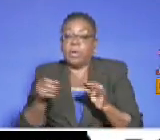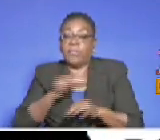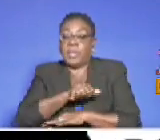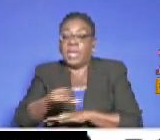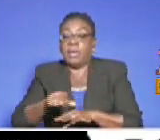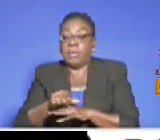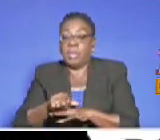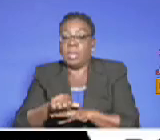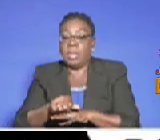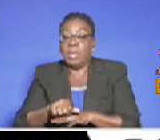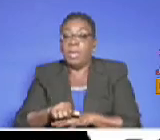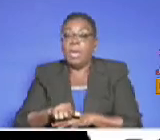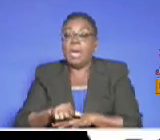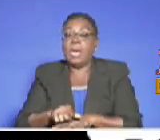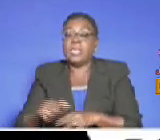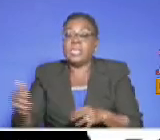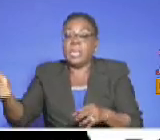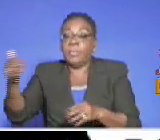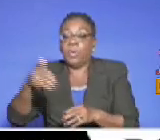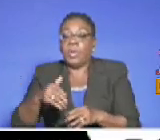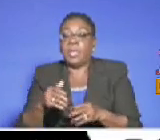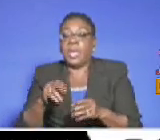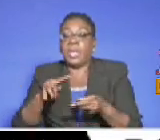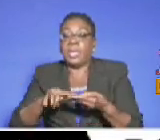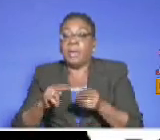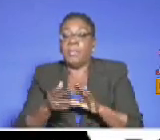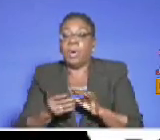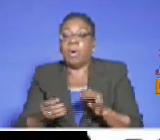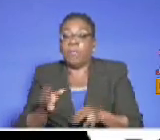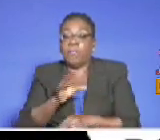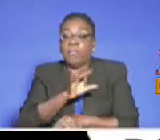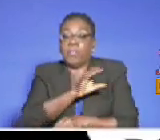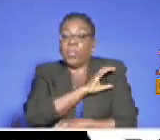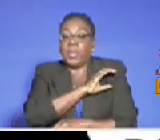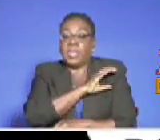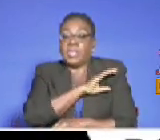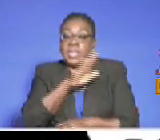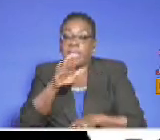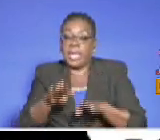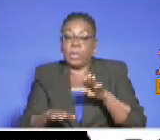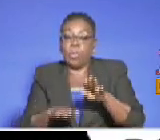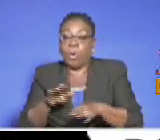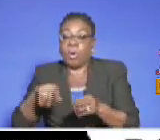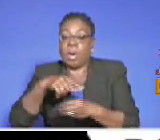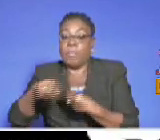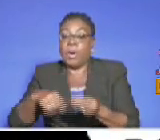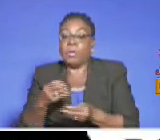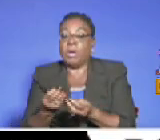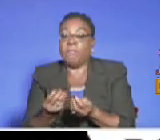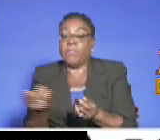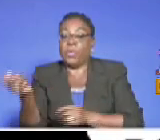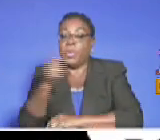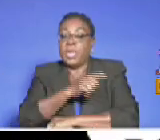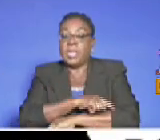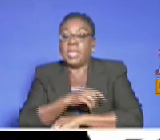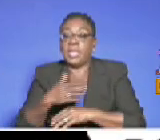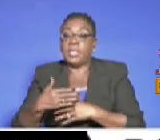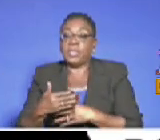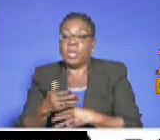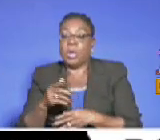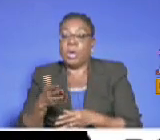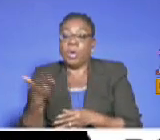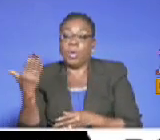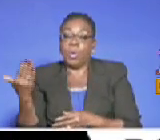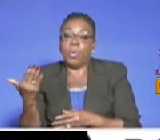has deployed a number of persons that have recently had a walkabout a few days ago. And so I can say with all confidence that